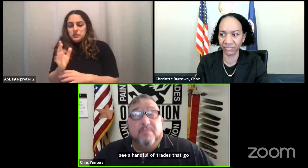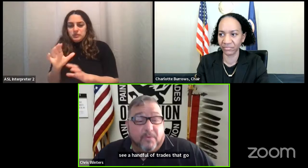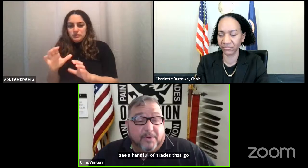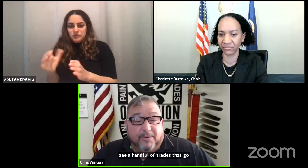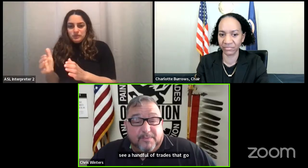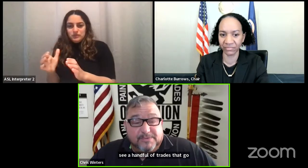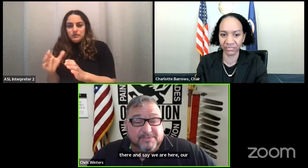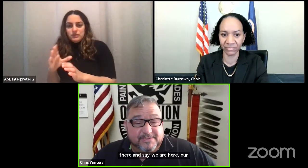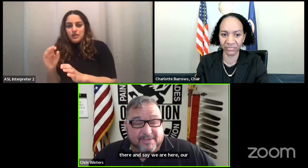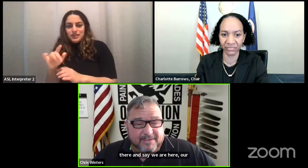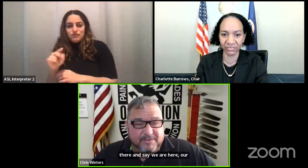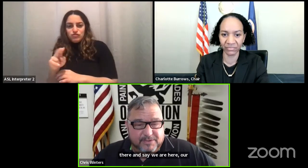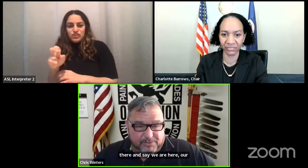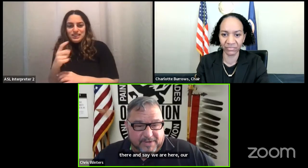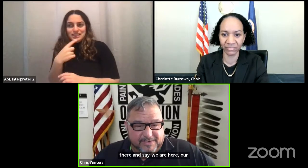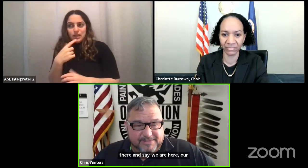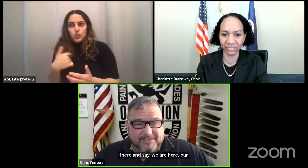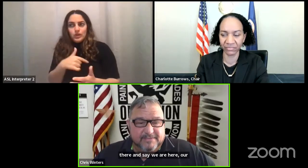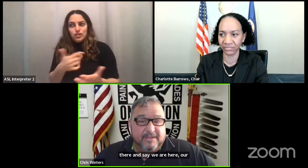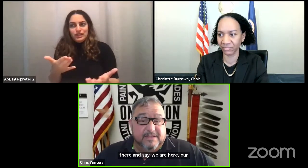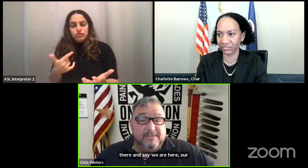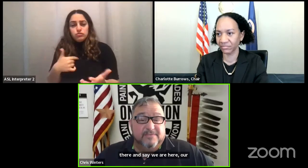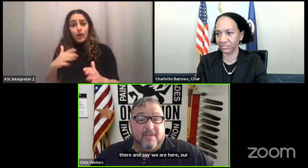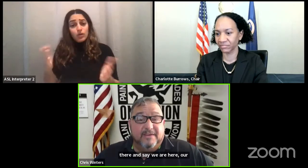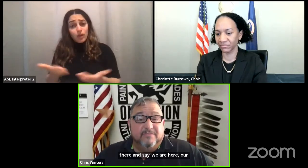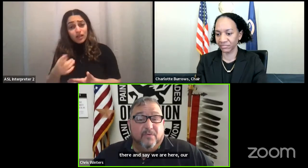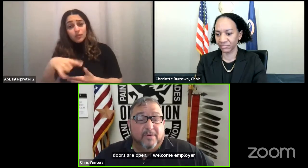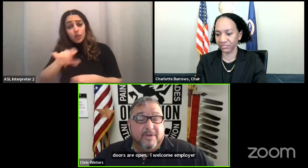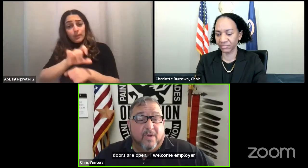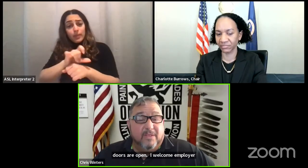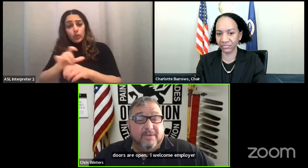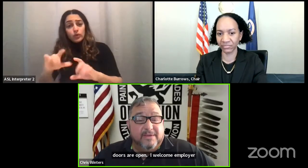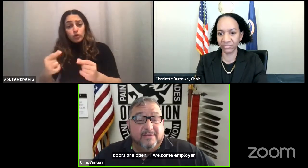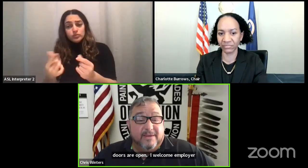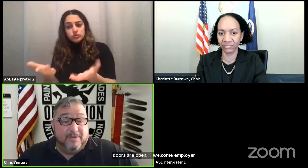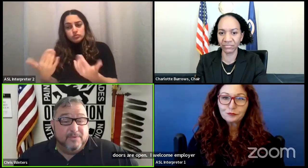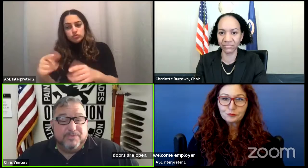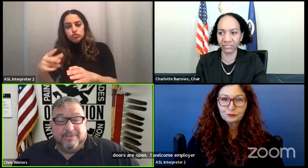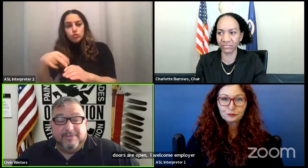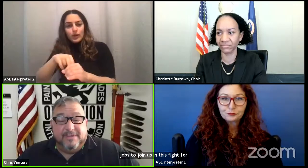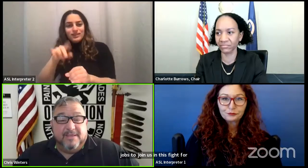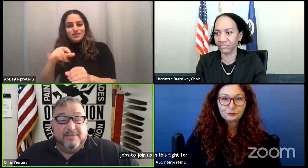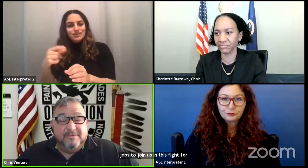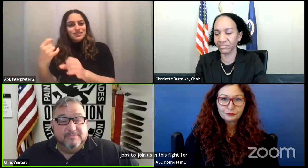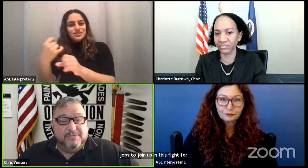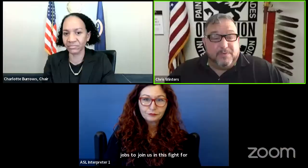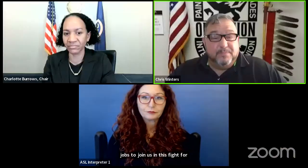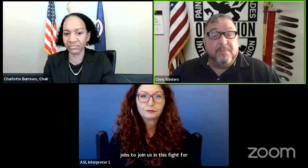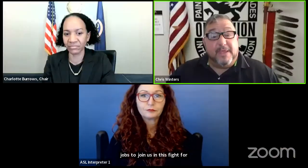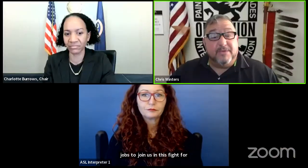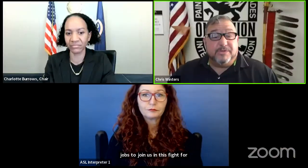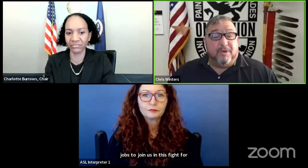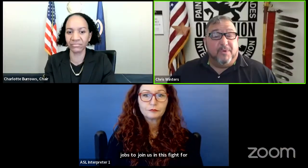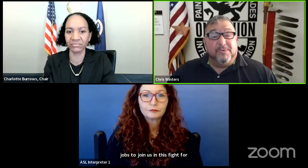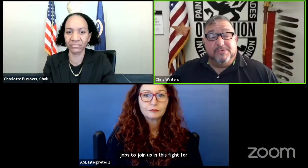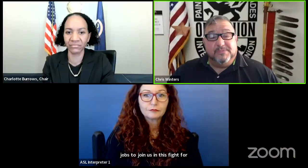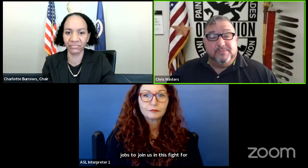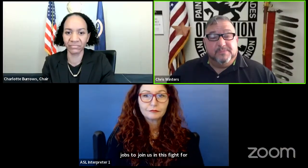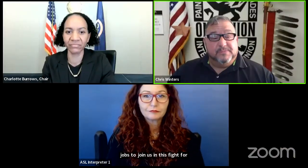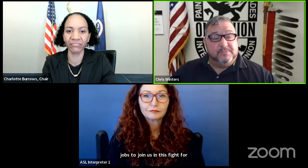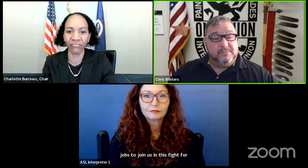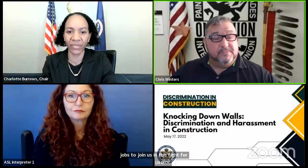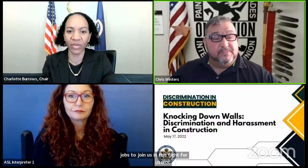welcome employer groups to join us in this fight for equality and inclusion so thank you chair